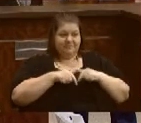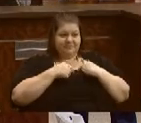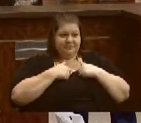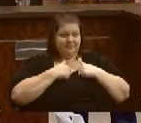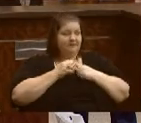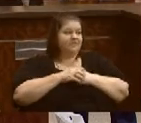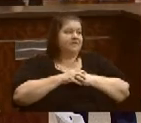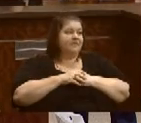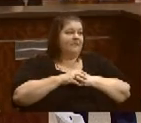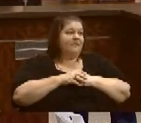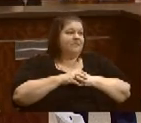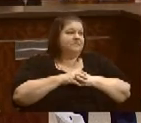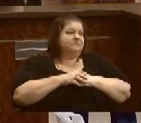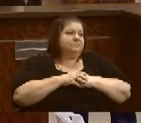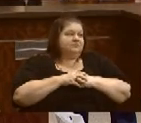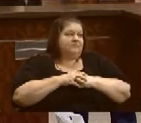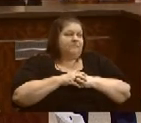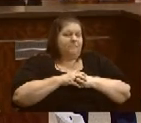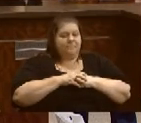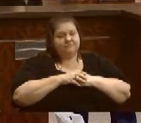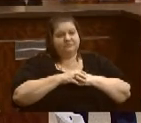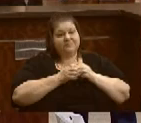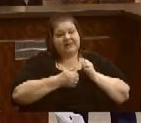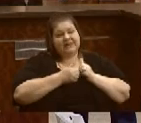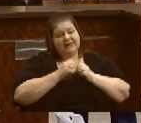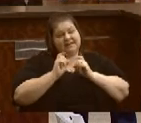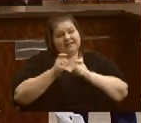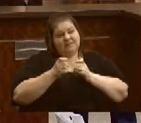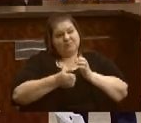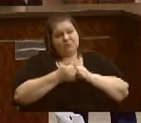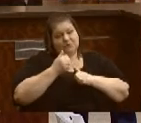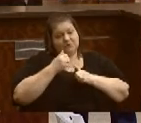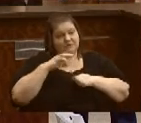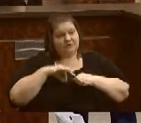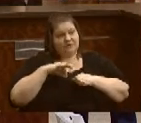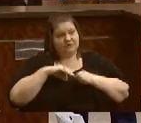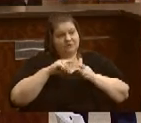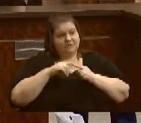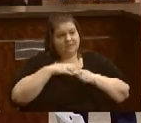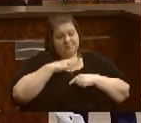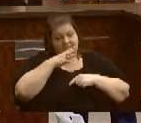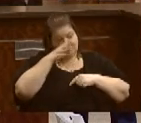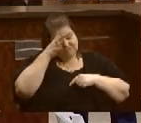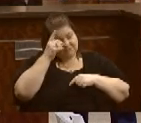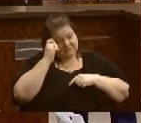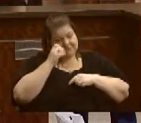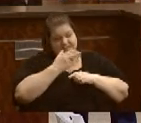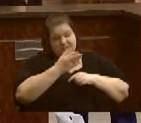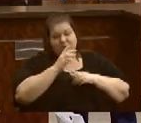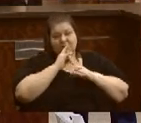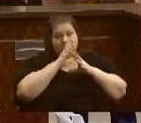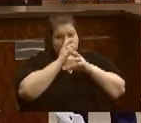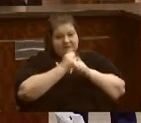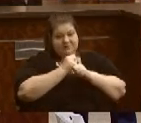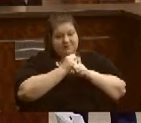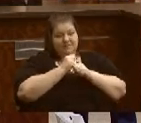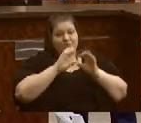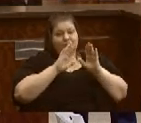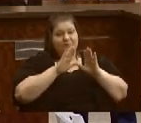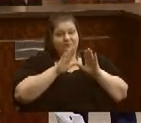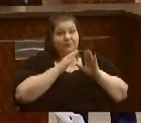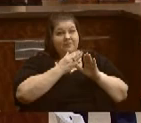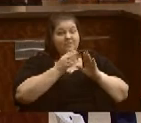but I give most of the credit to my parents, because my parents were amazing, wonderful, even though they were very